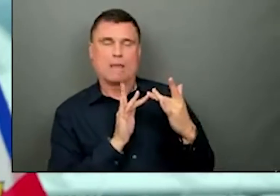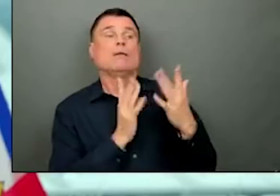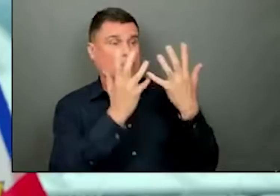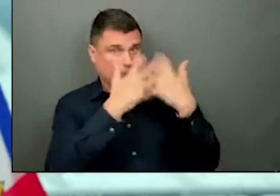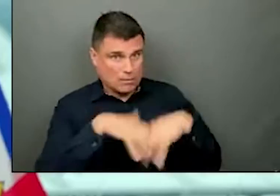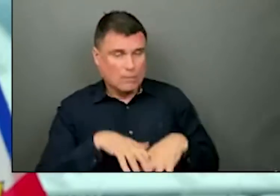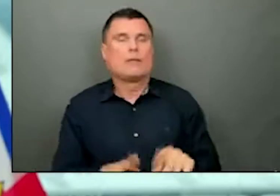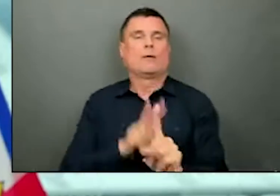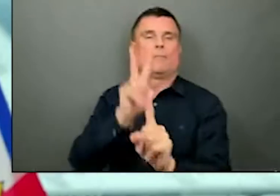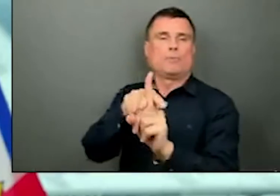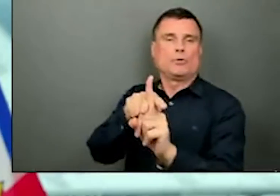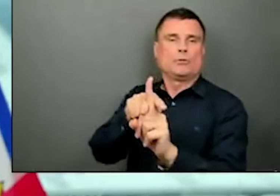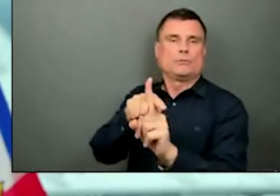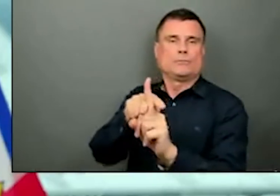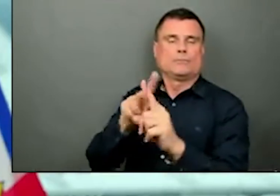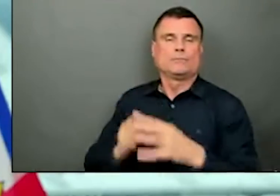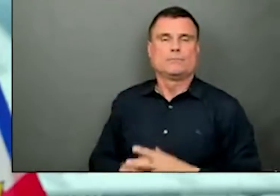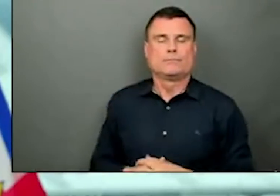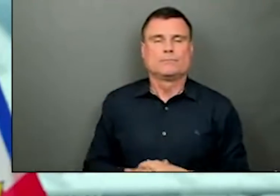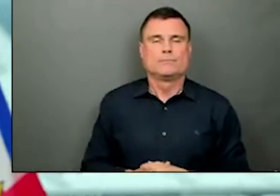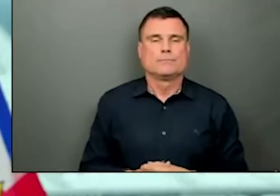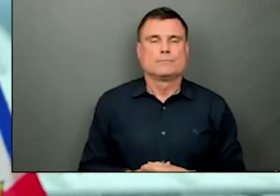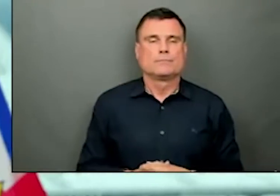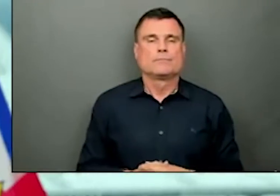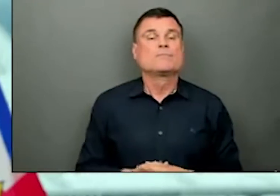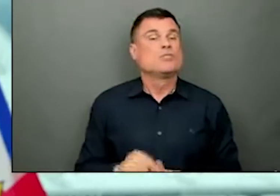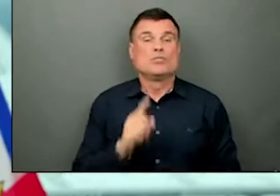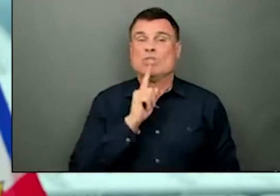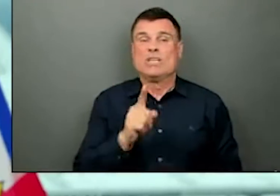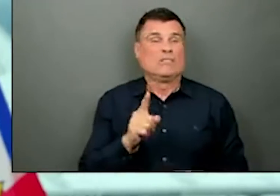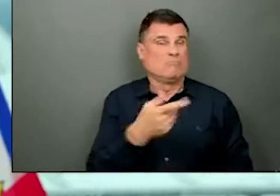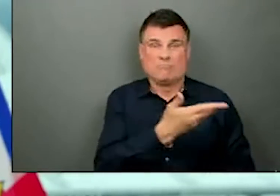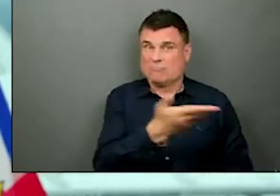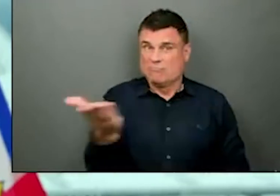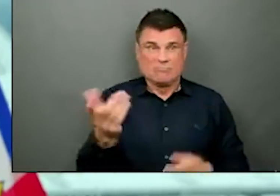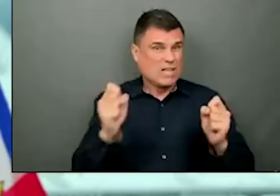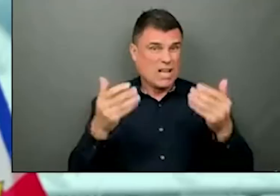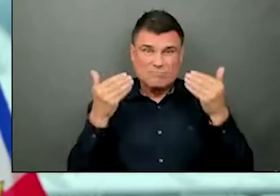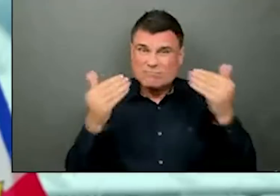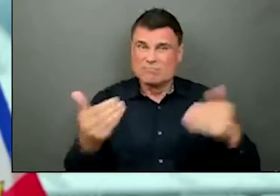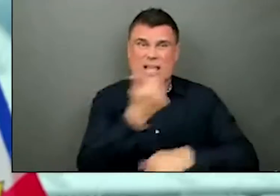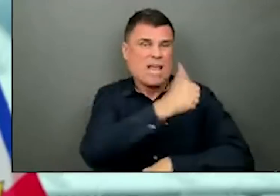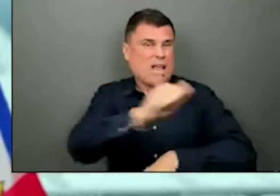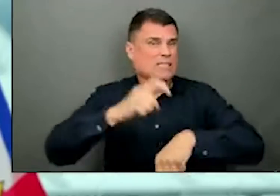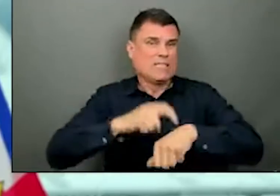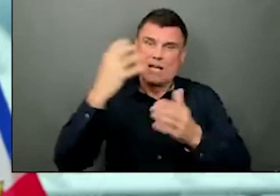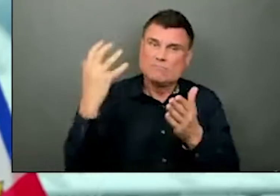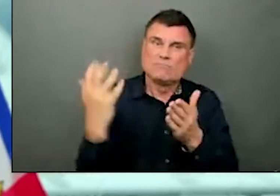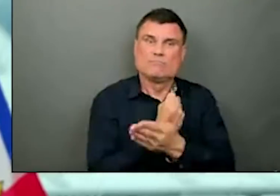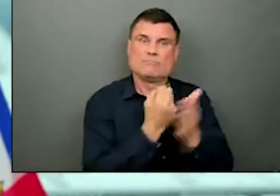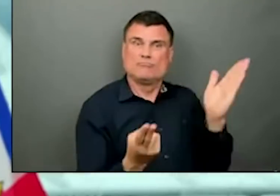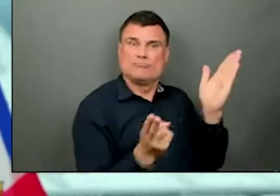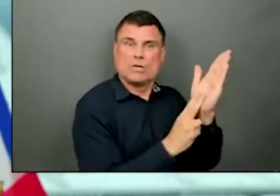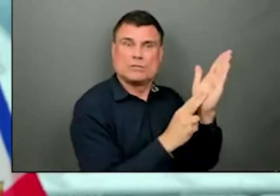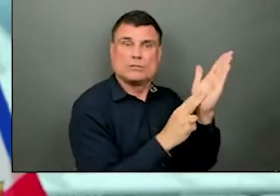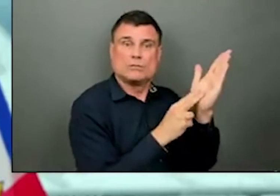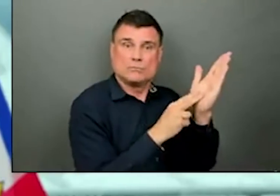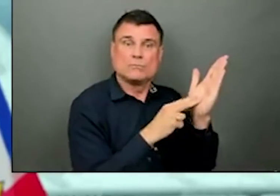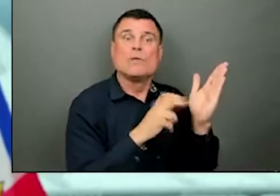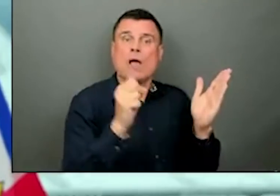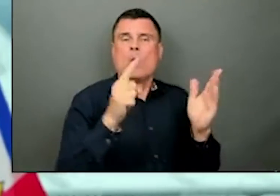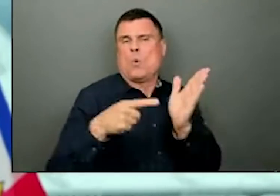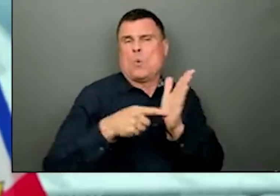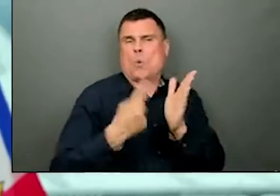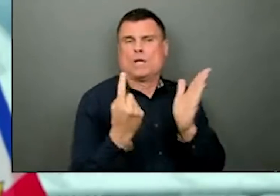register? And yes, it is helpful to register again, just the once, but if you do register more than once, the system will